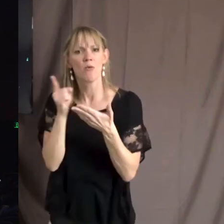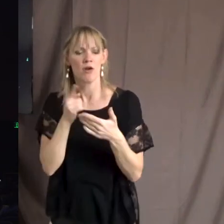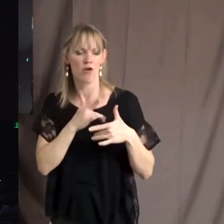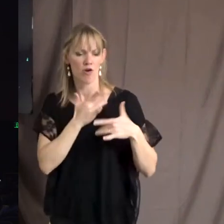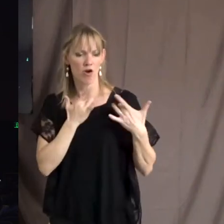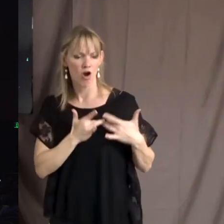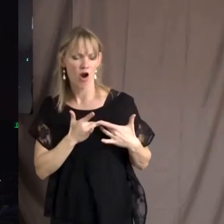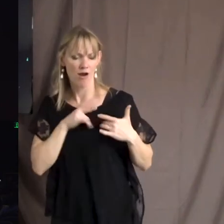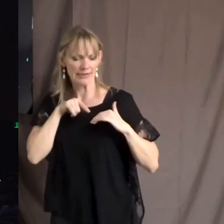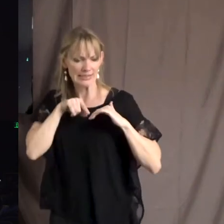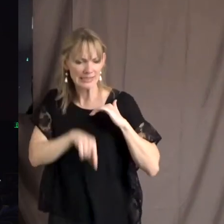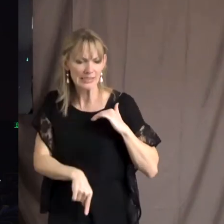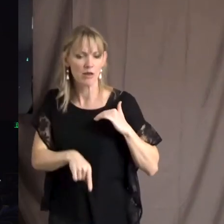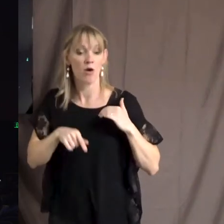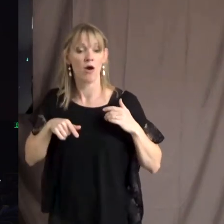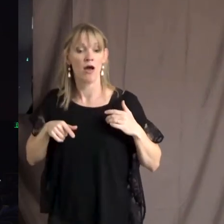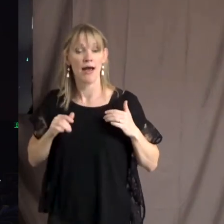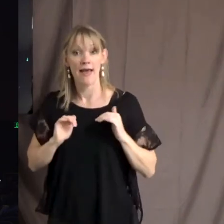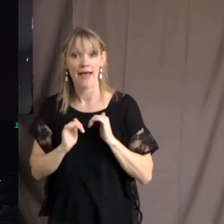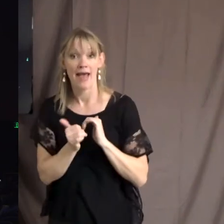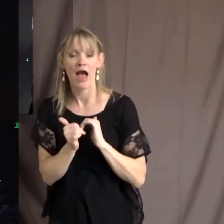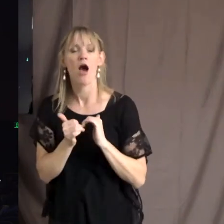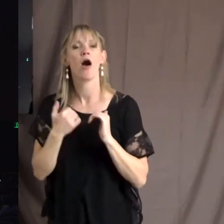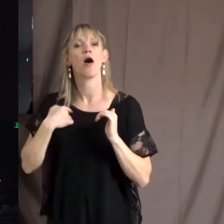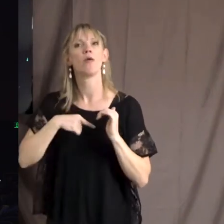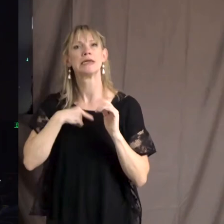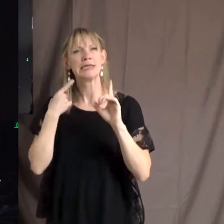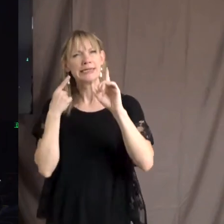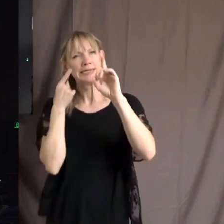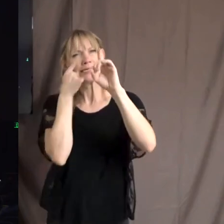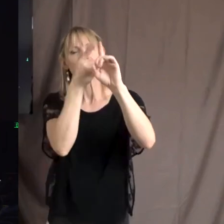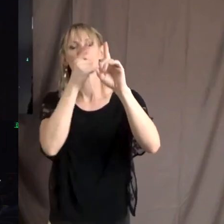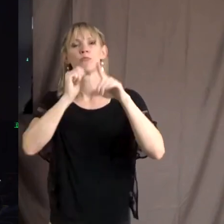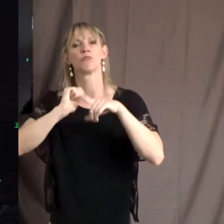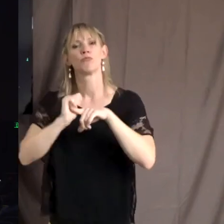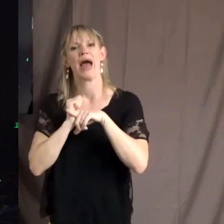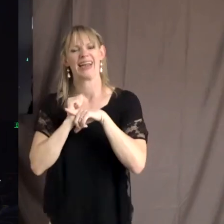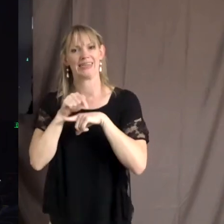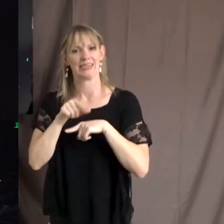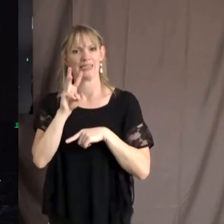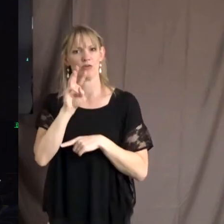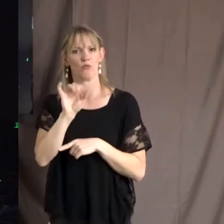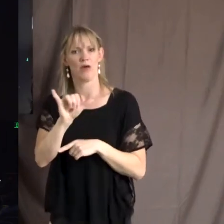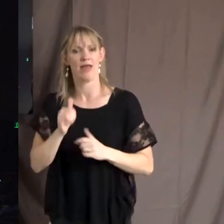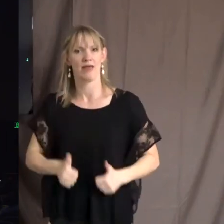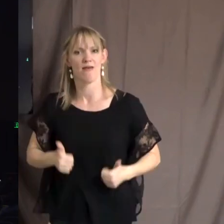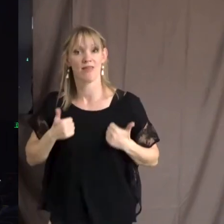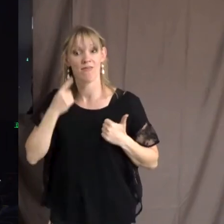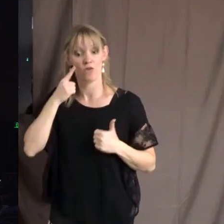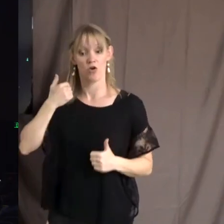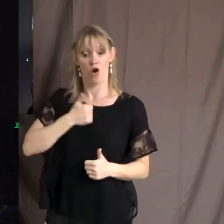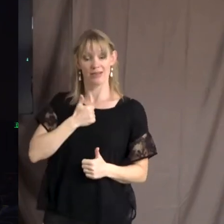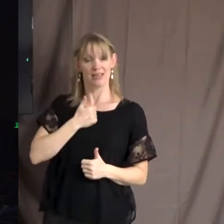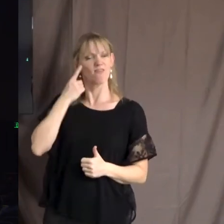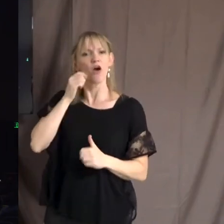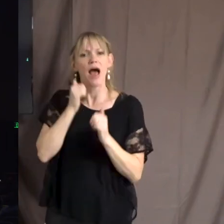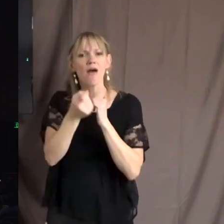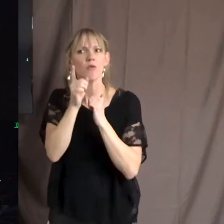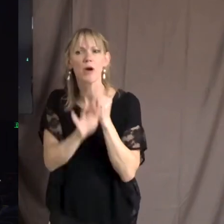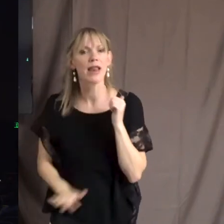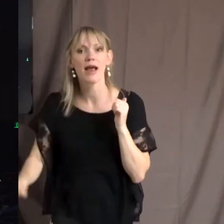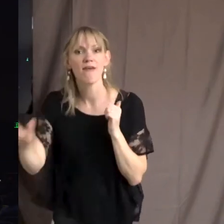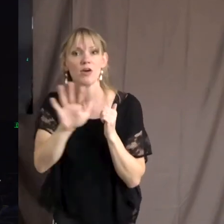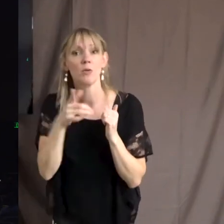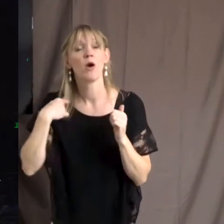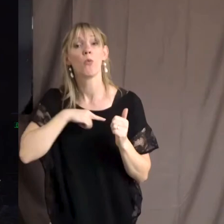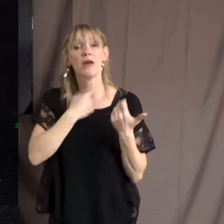endeavor to live out this practice and this way of life for ourselves and all beings everywhere. We are blessed.